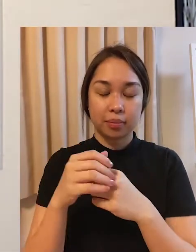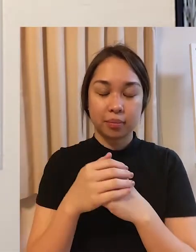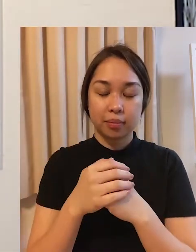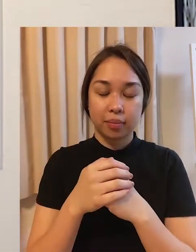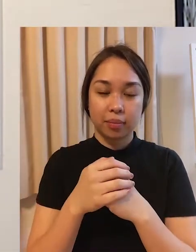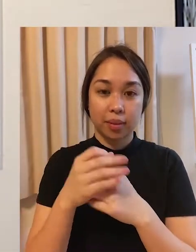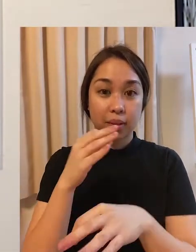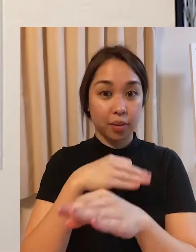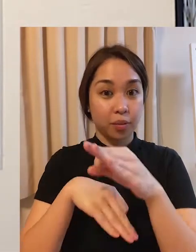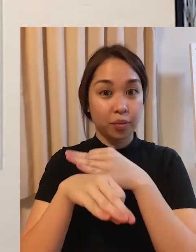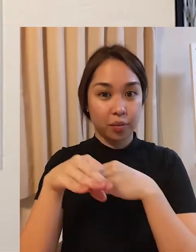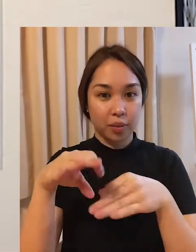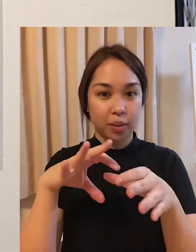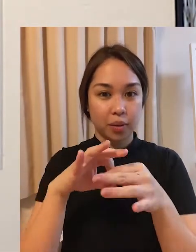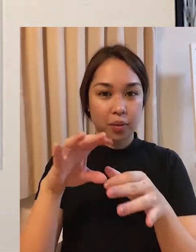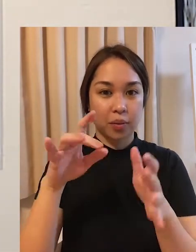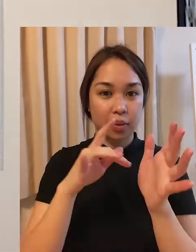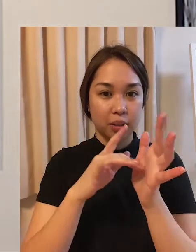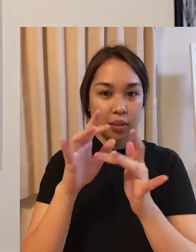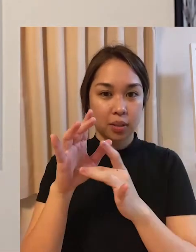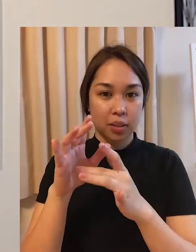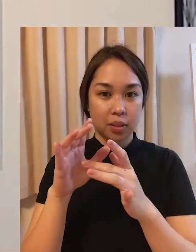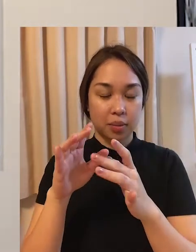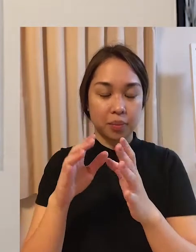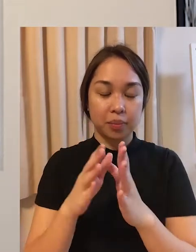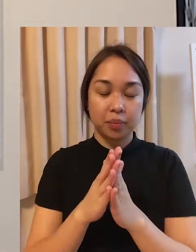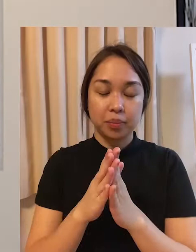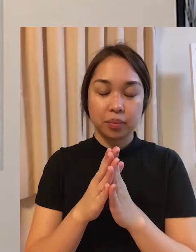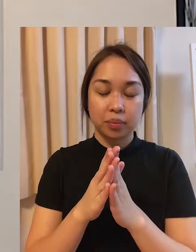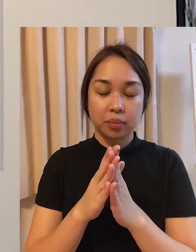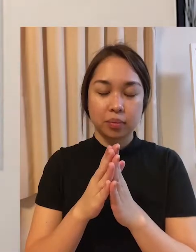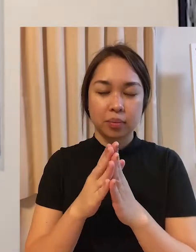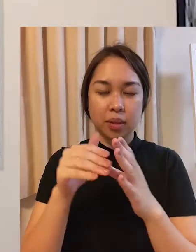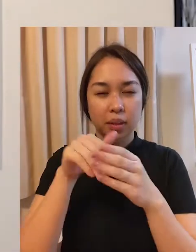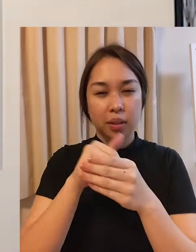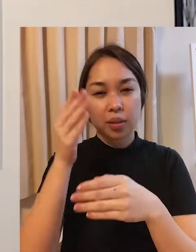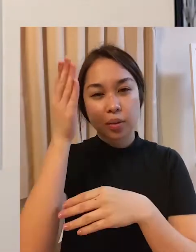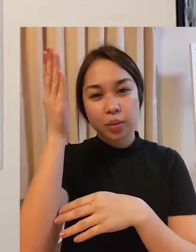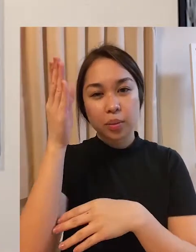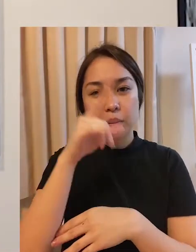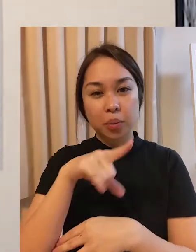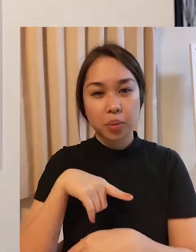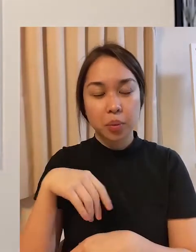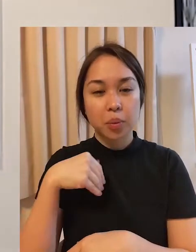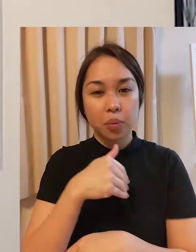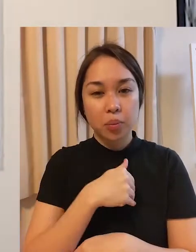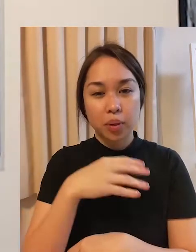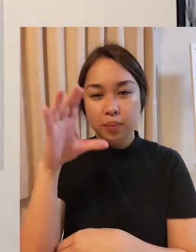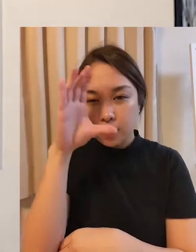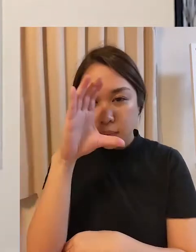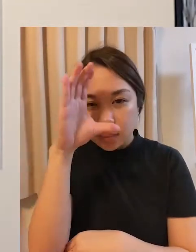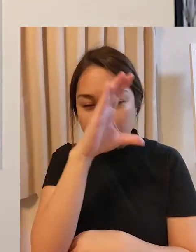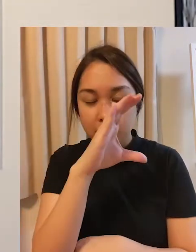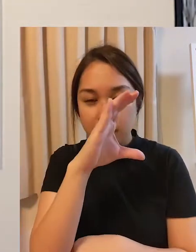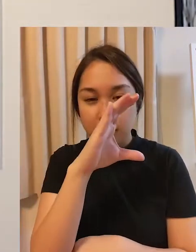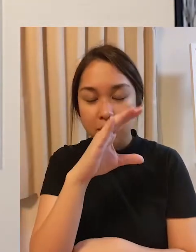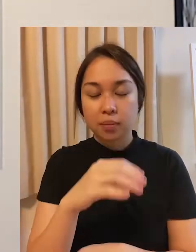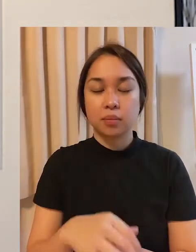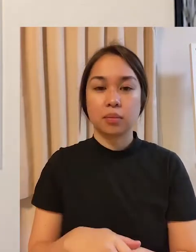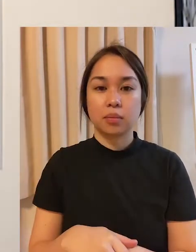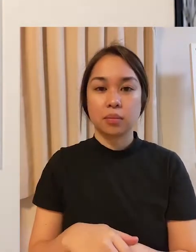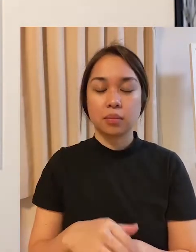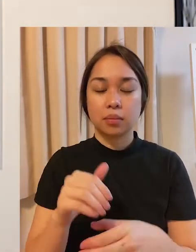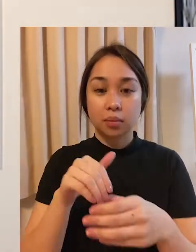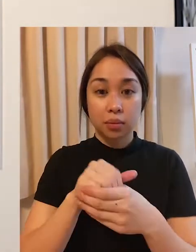In You, O Lord, our hearts are secure, and we have no fear. In Christ, we have this hope as an anchor for